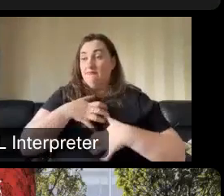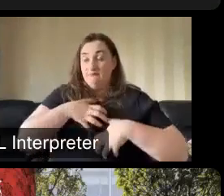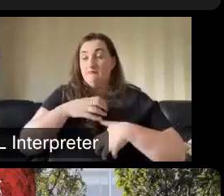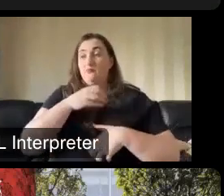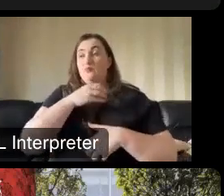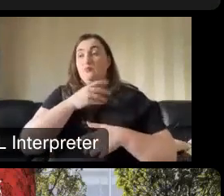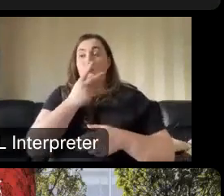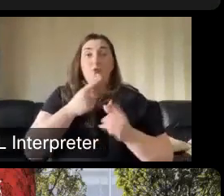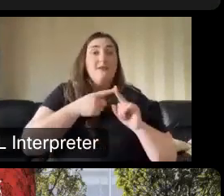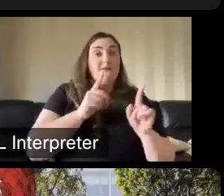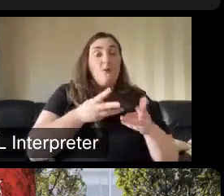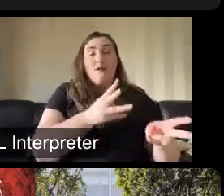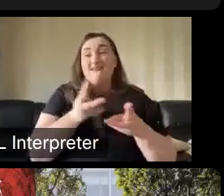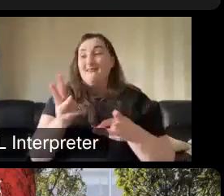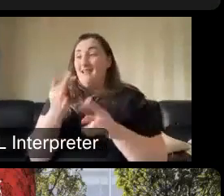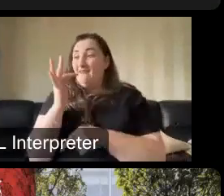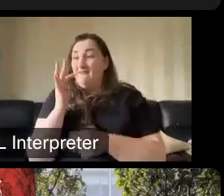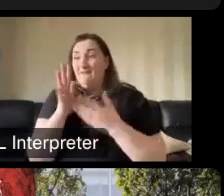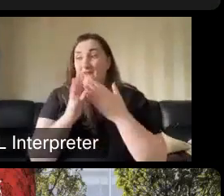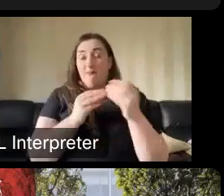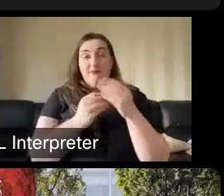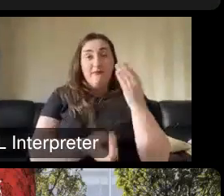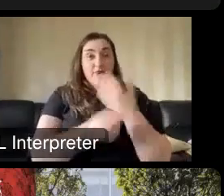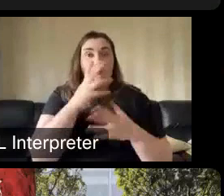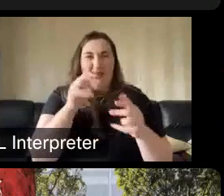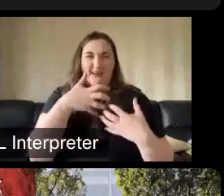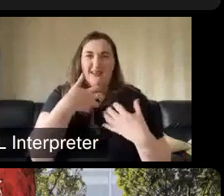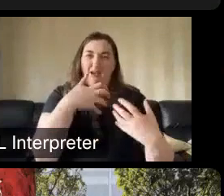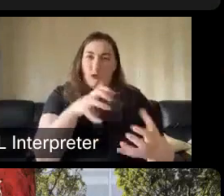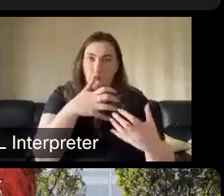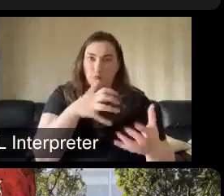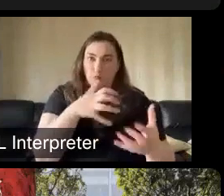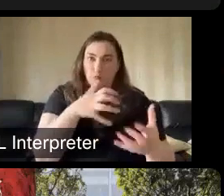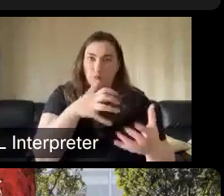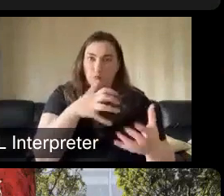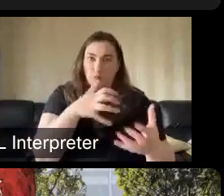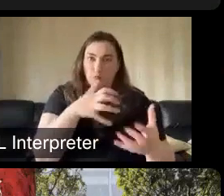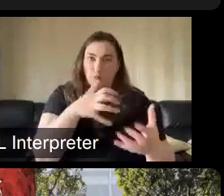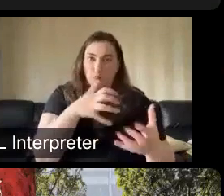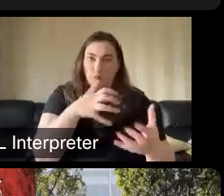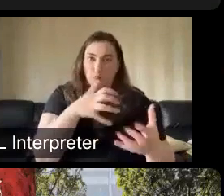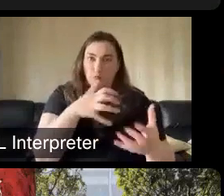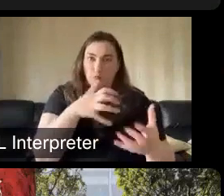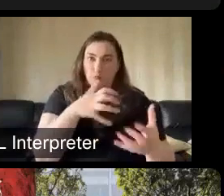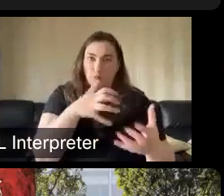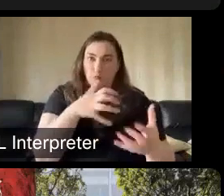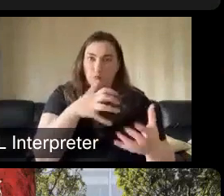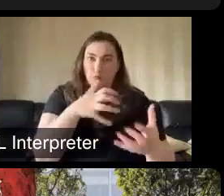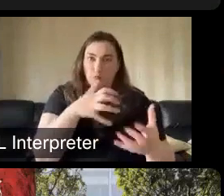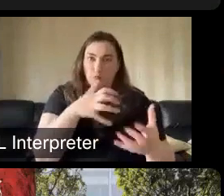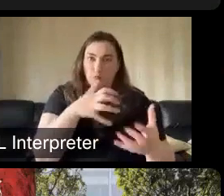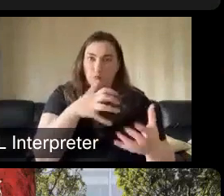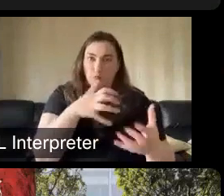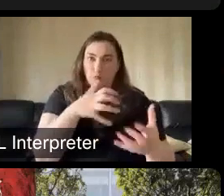ways when something goes wrong. We can start giving out to people and getting really angry and frustrated and irritated, or we can